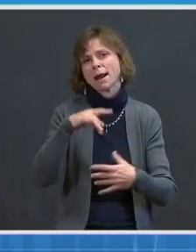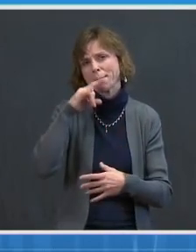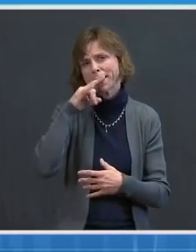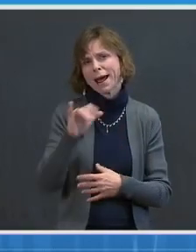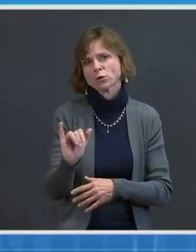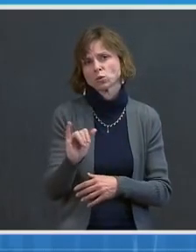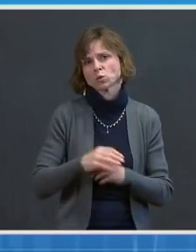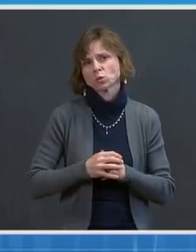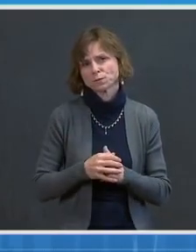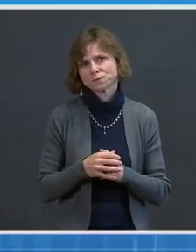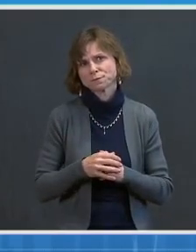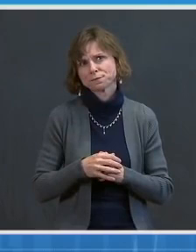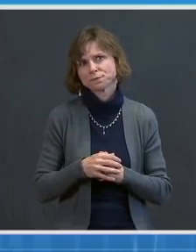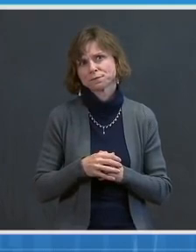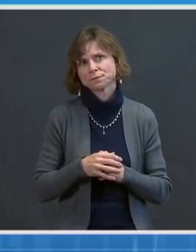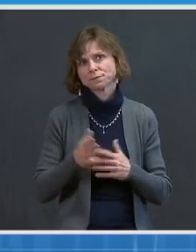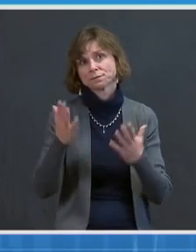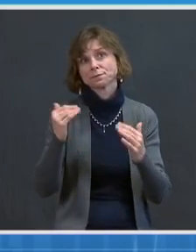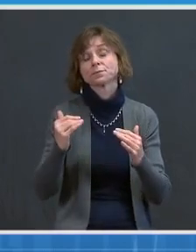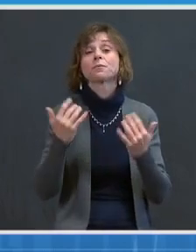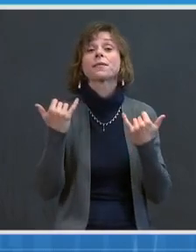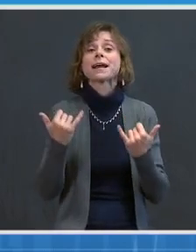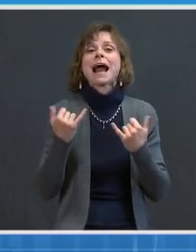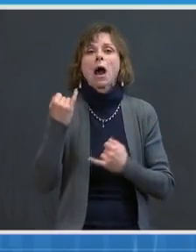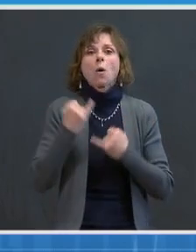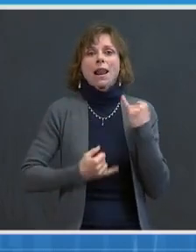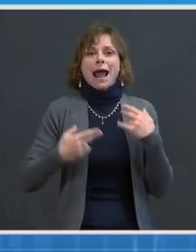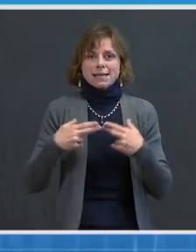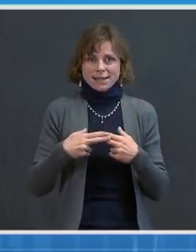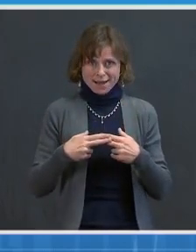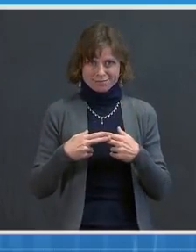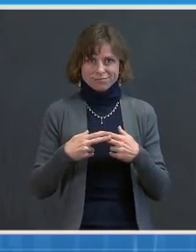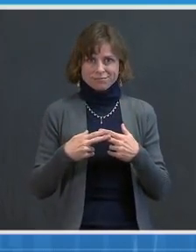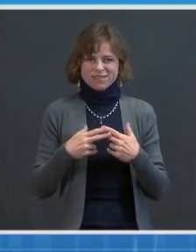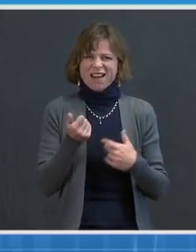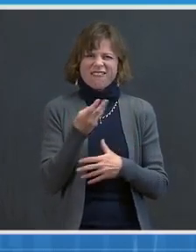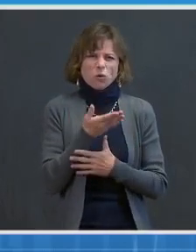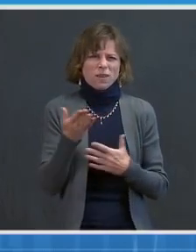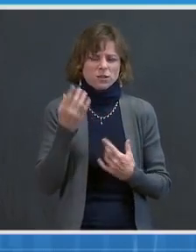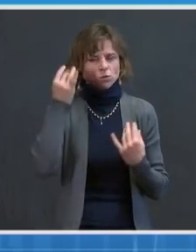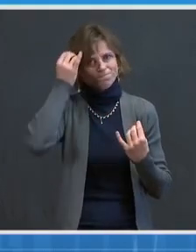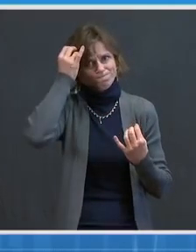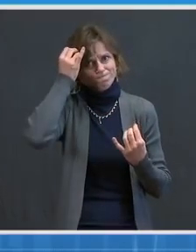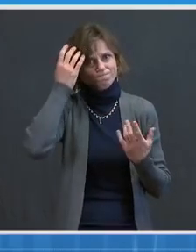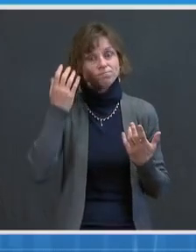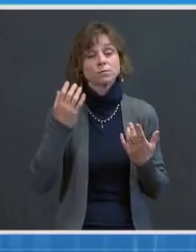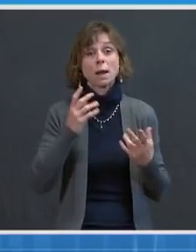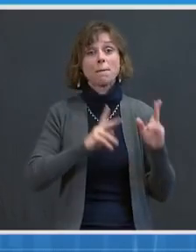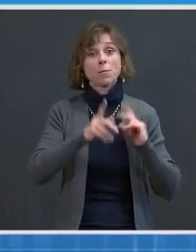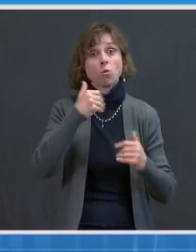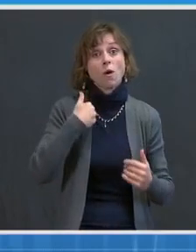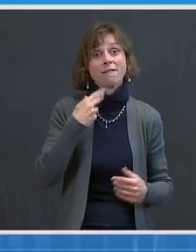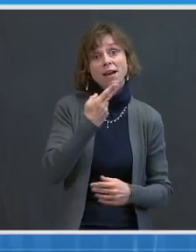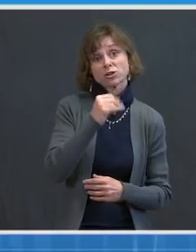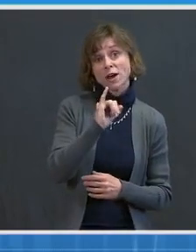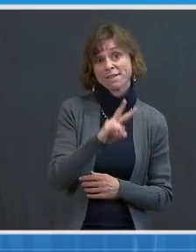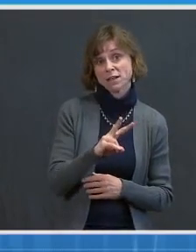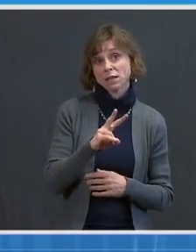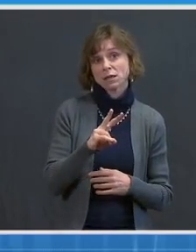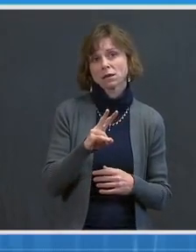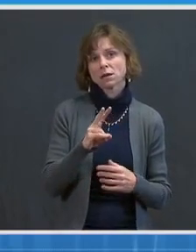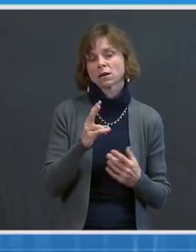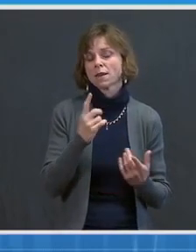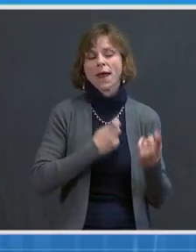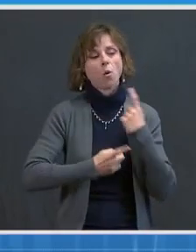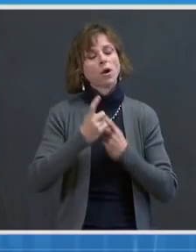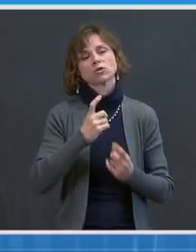slide. And then on this last slide, just a couple of other considerations. People with HIV, questions we get asked all